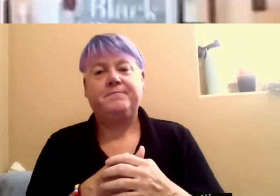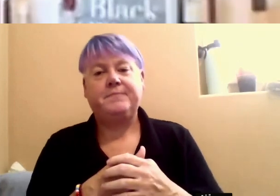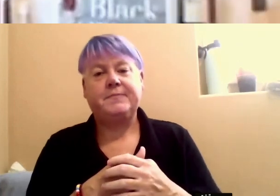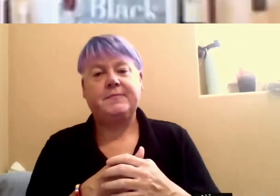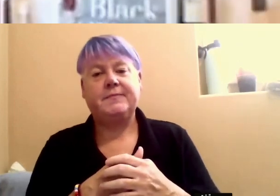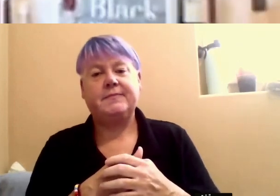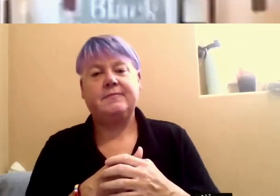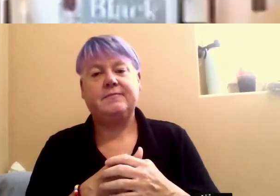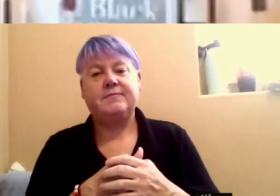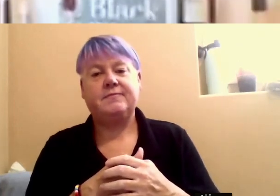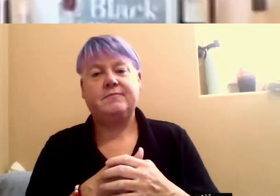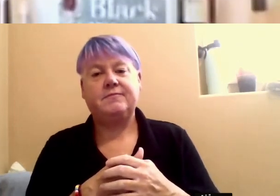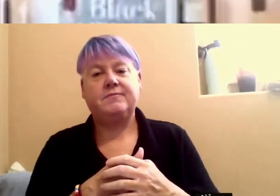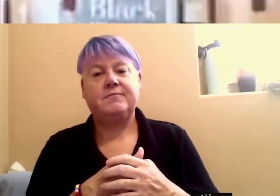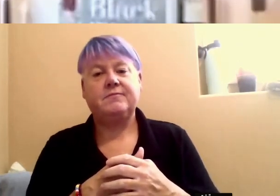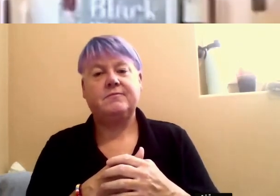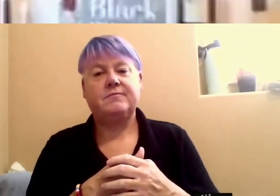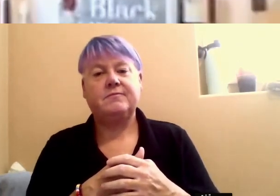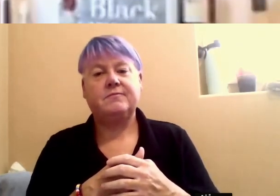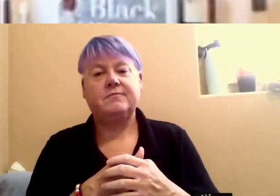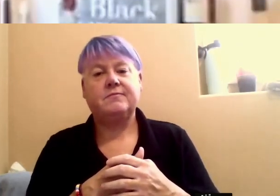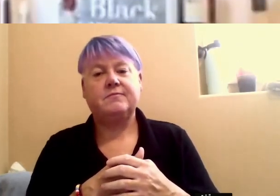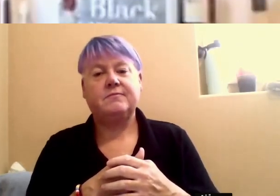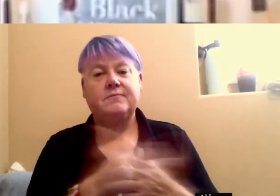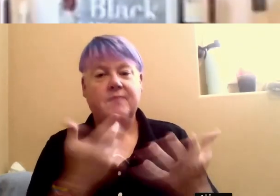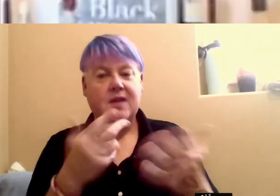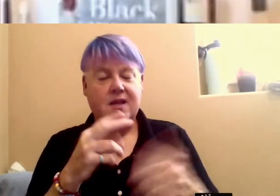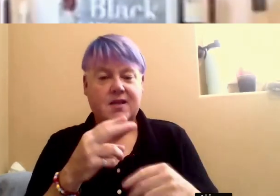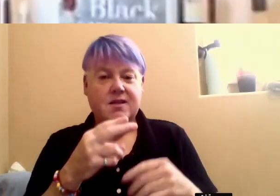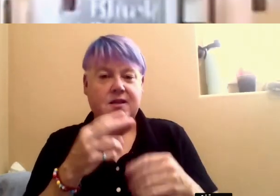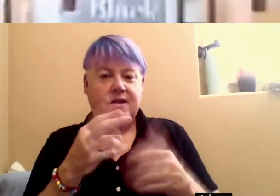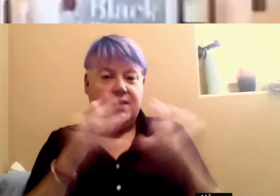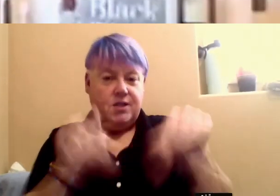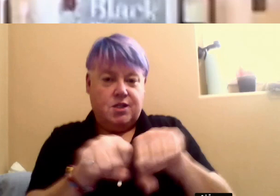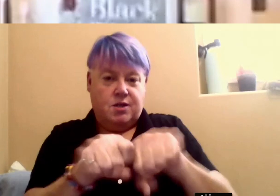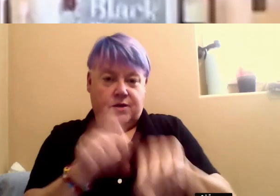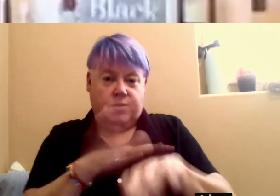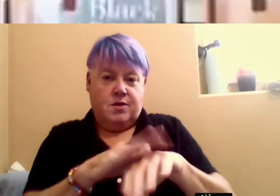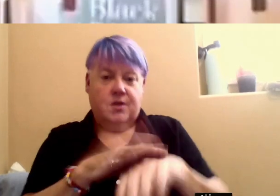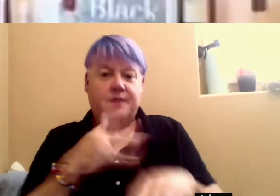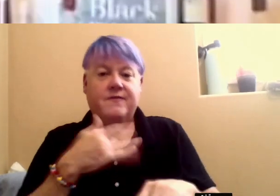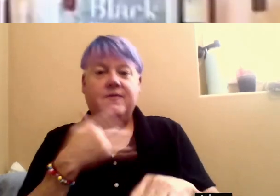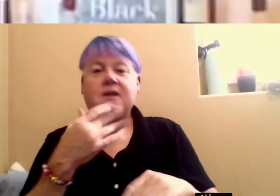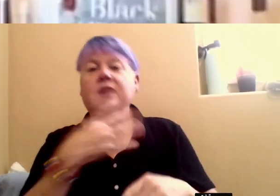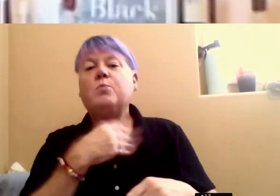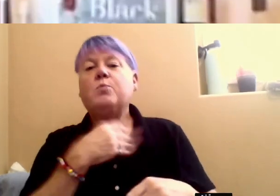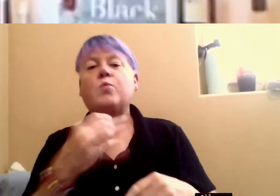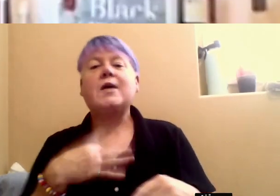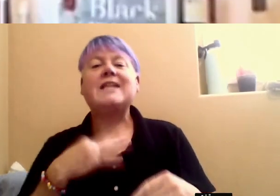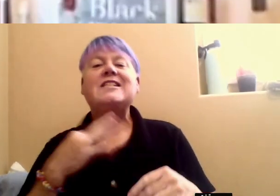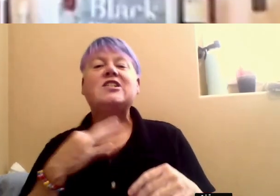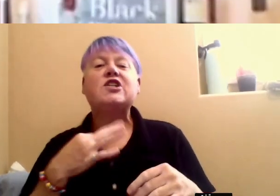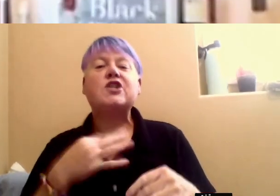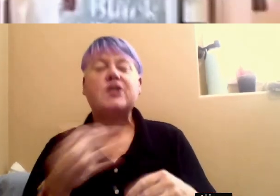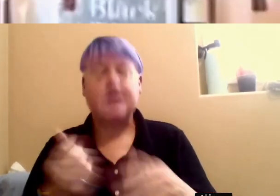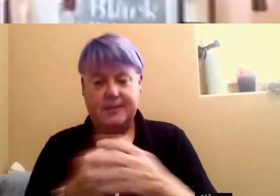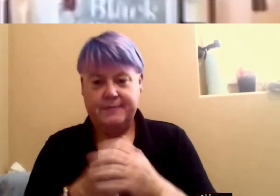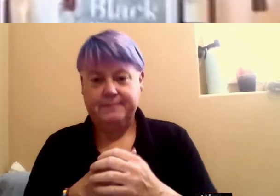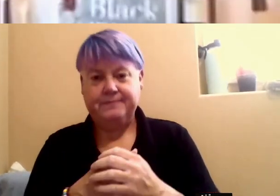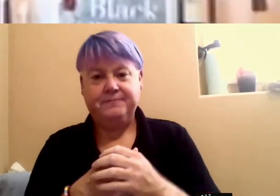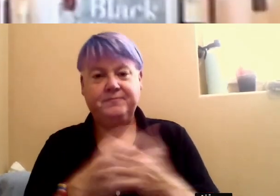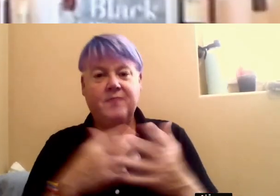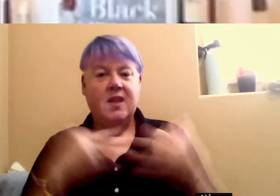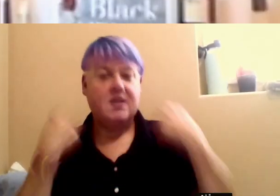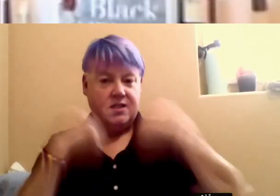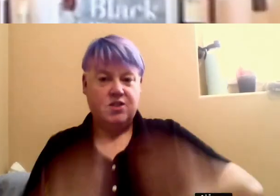boniness of his legs but fail, hush puppies on his feet, a white t-shirt underneath a black v-neck sweater, a fall jacket even though it's